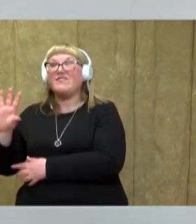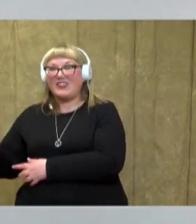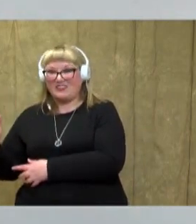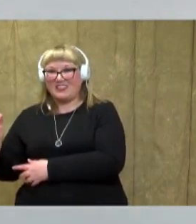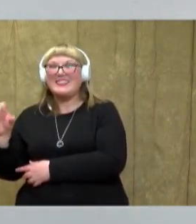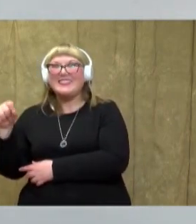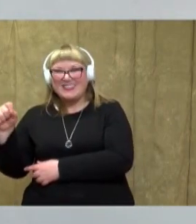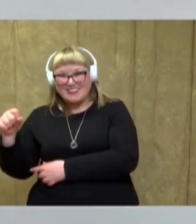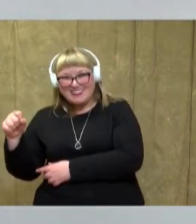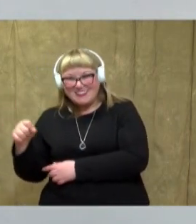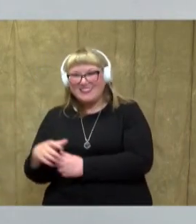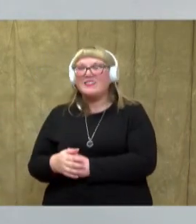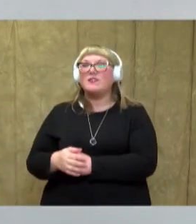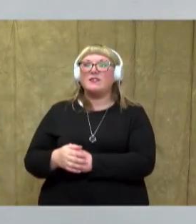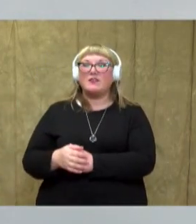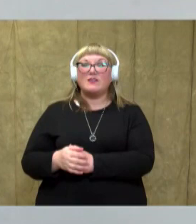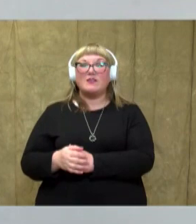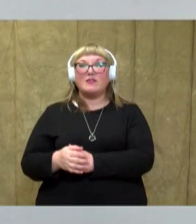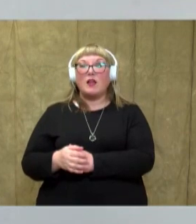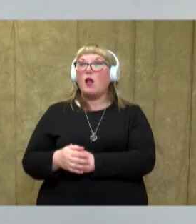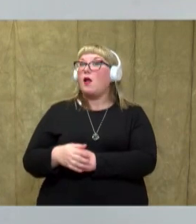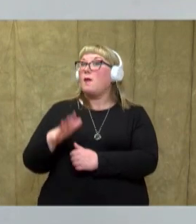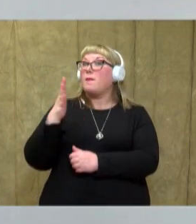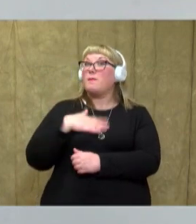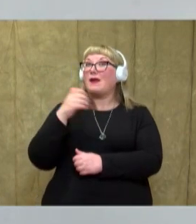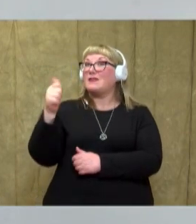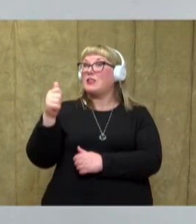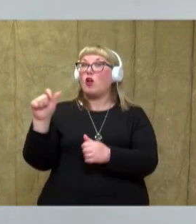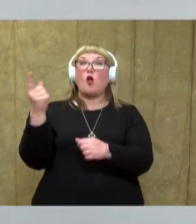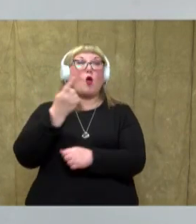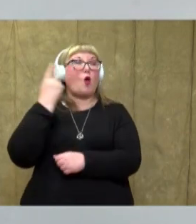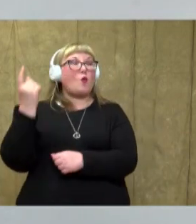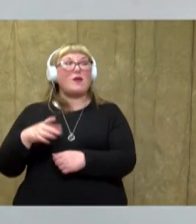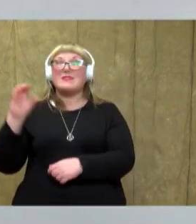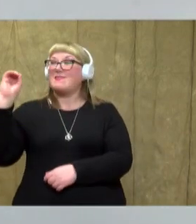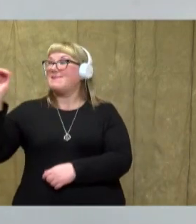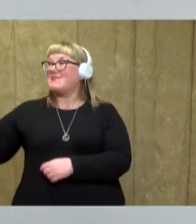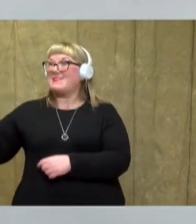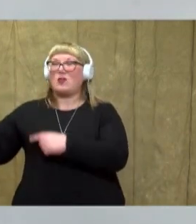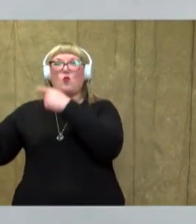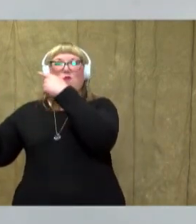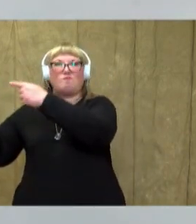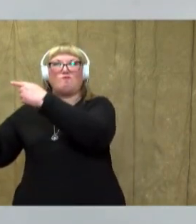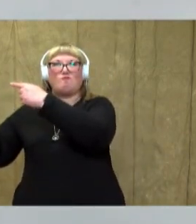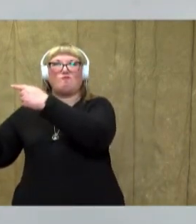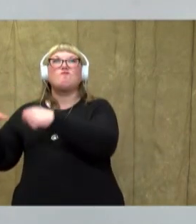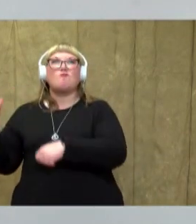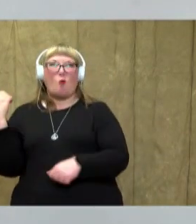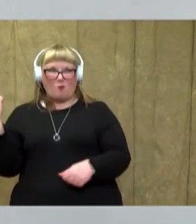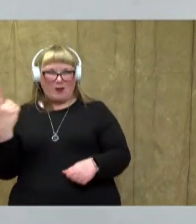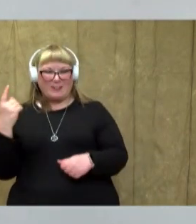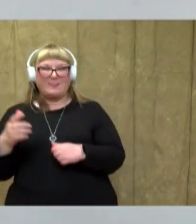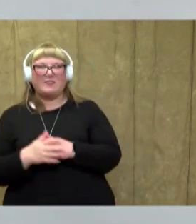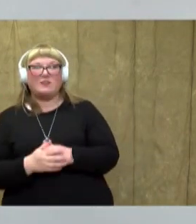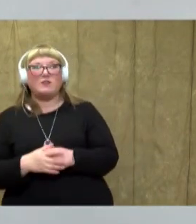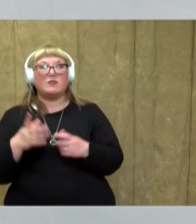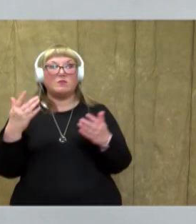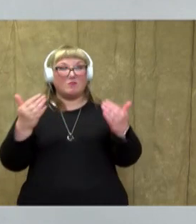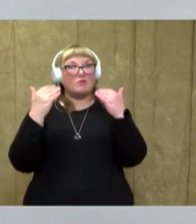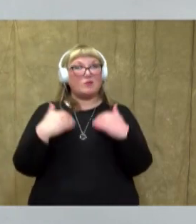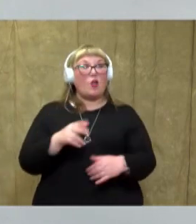50. Yes, and remember my tens always have a 0 in the ones place. Very good. Let's try another